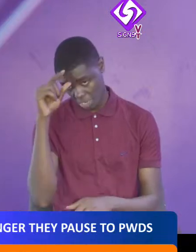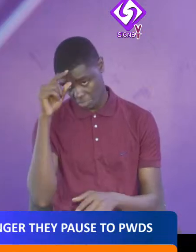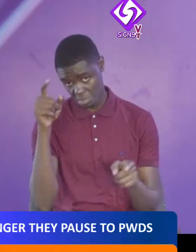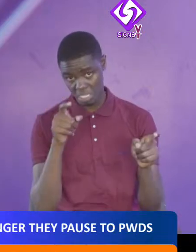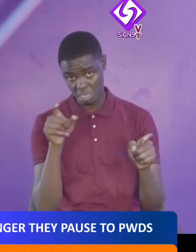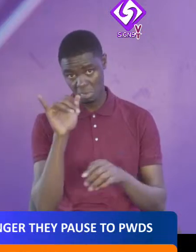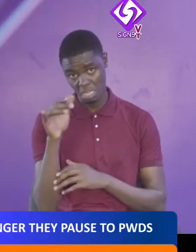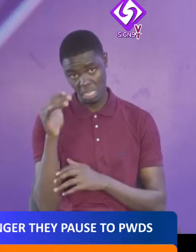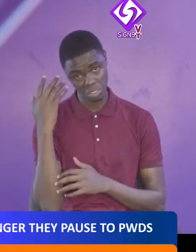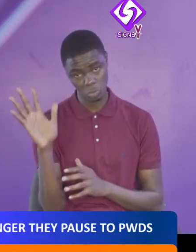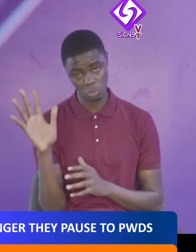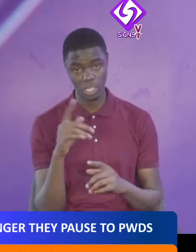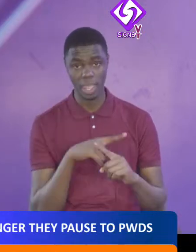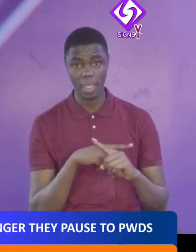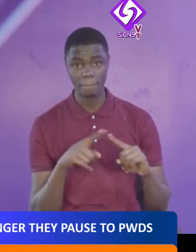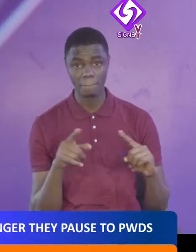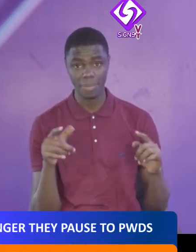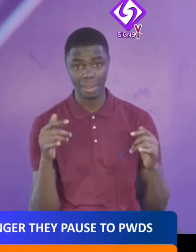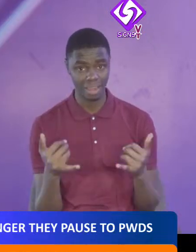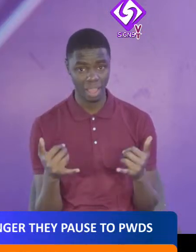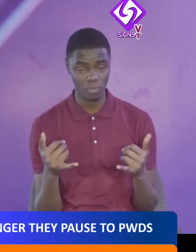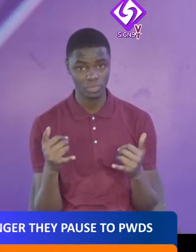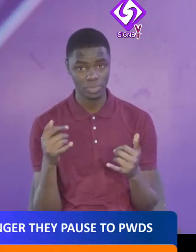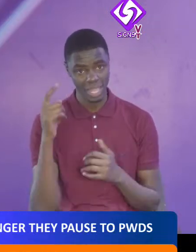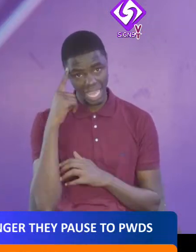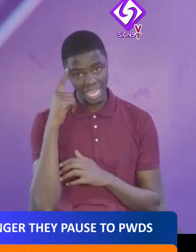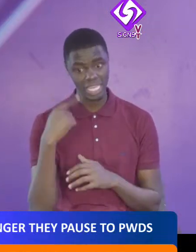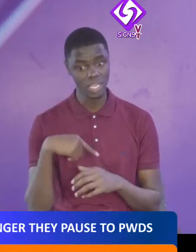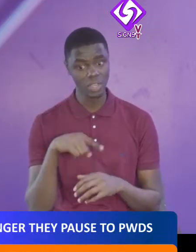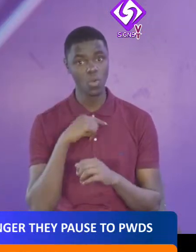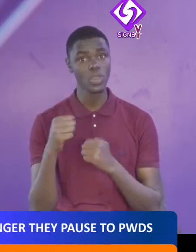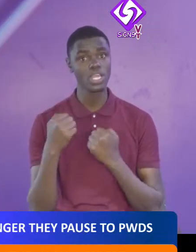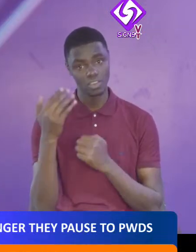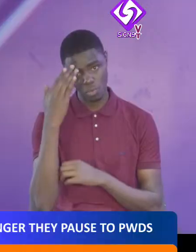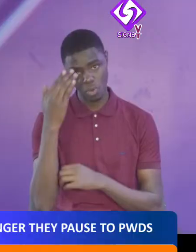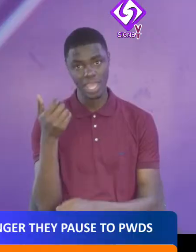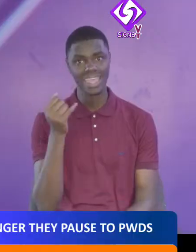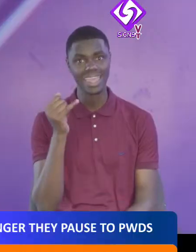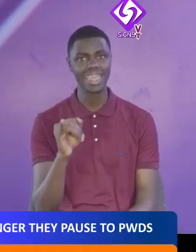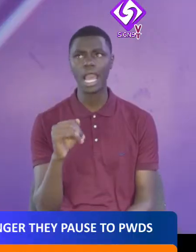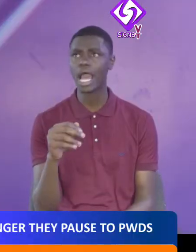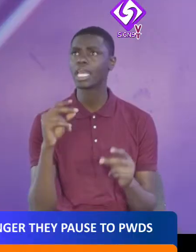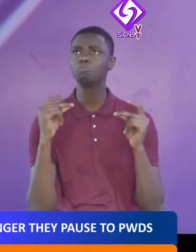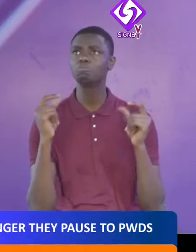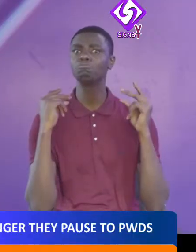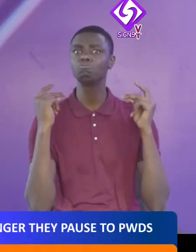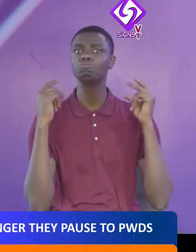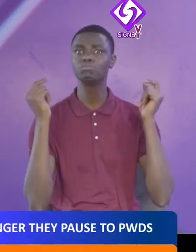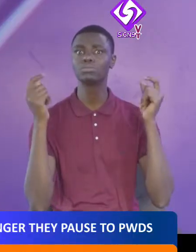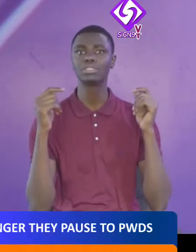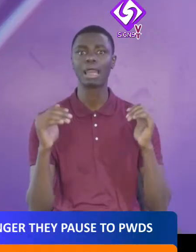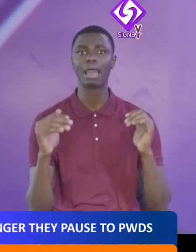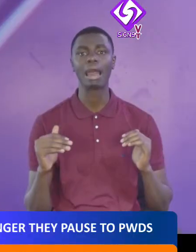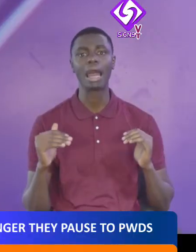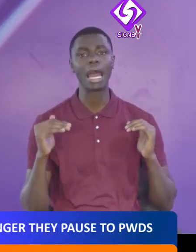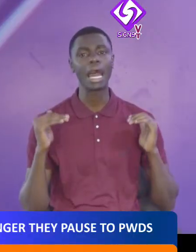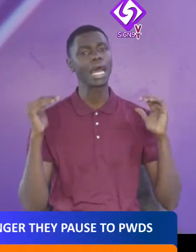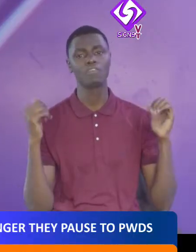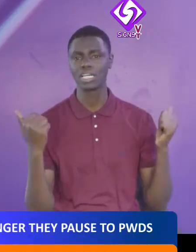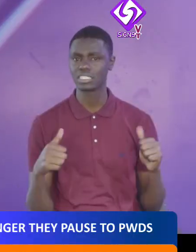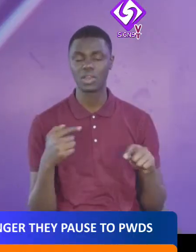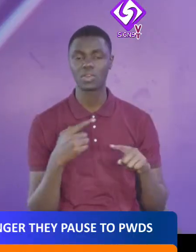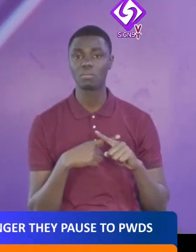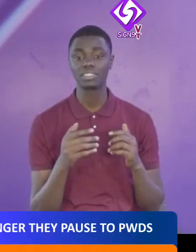it, but right now, I think right now we are safe because the AI is not that well advanced. But what about in the next